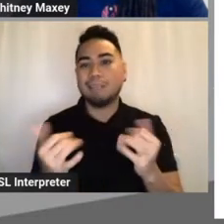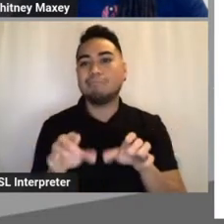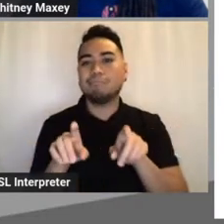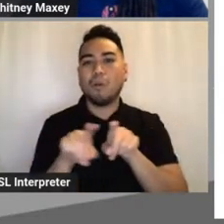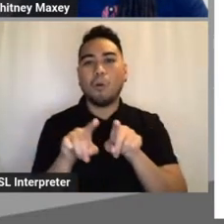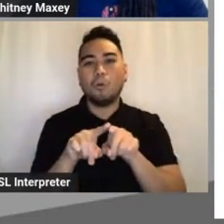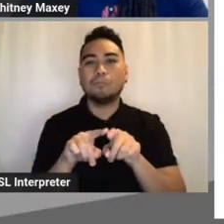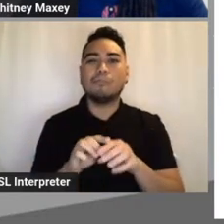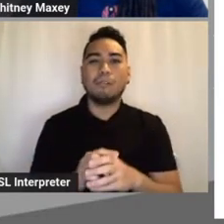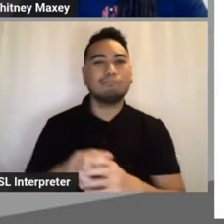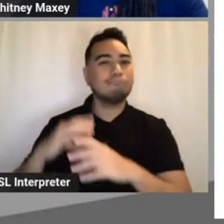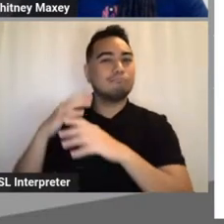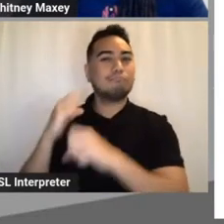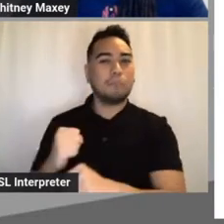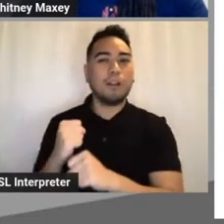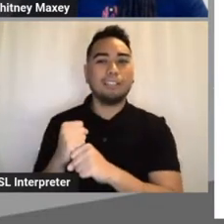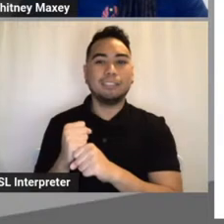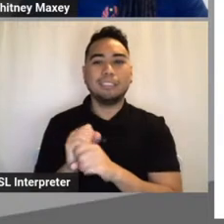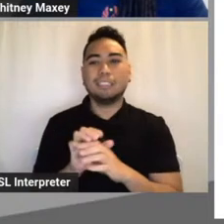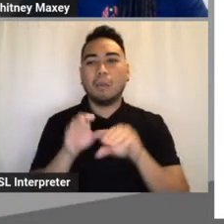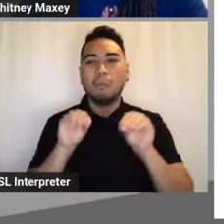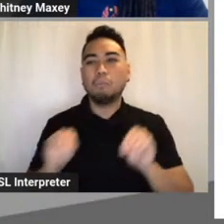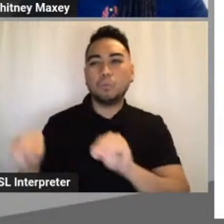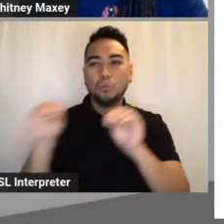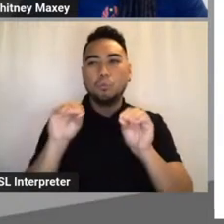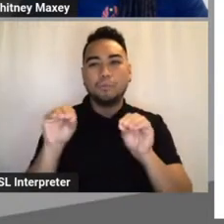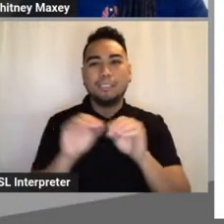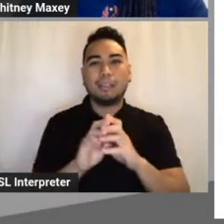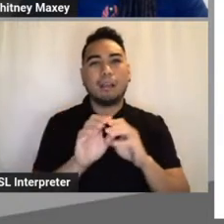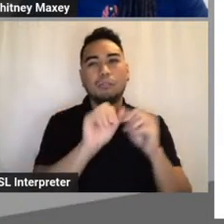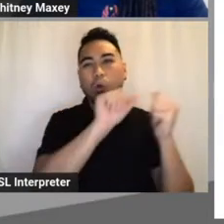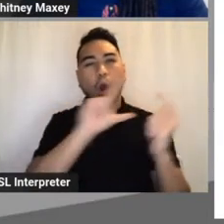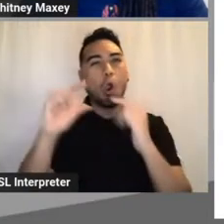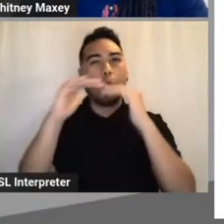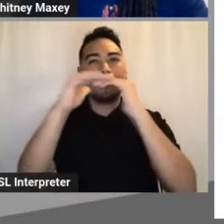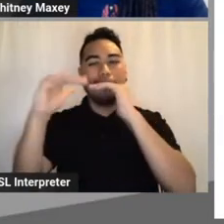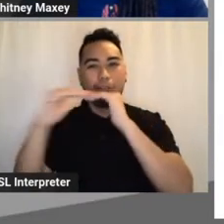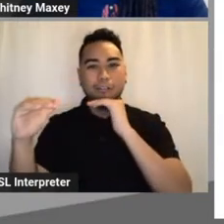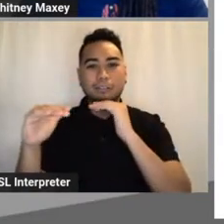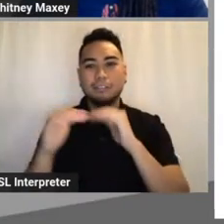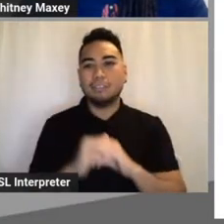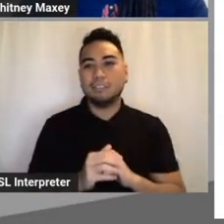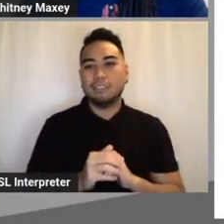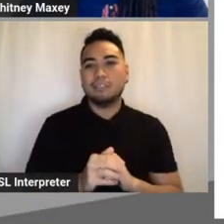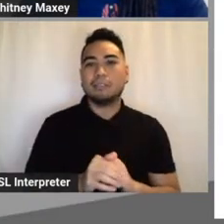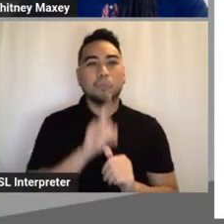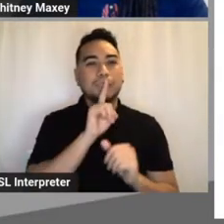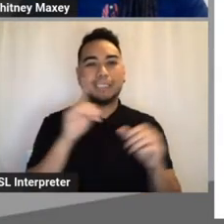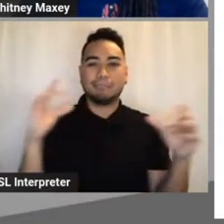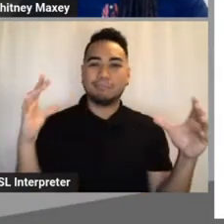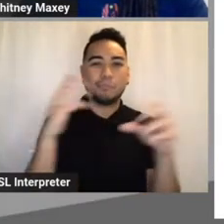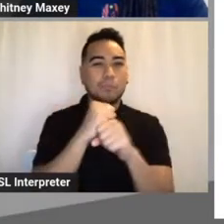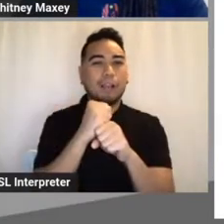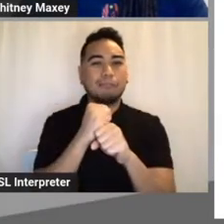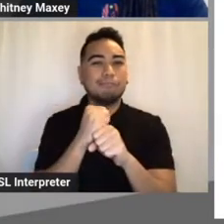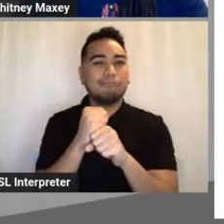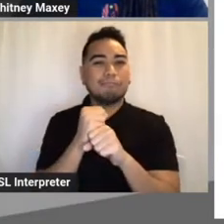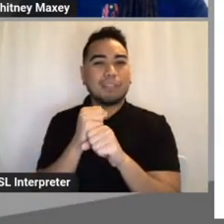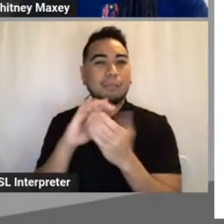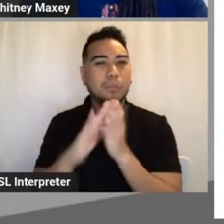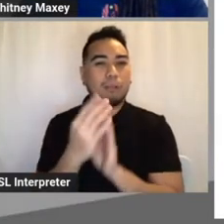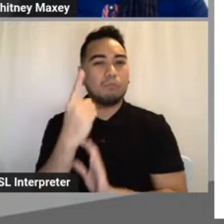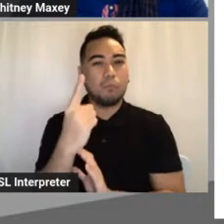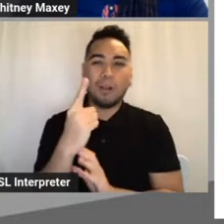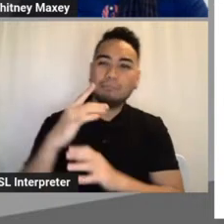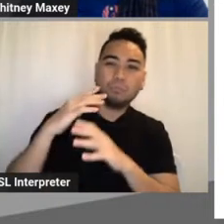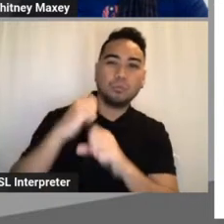movement infrastructure at every level. We want to consolidate the progressive trend to shape and advance an overall